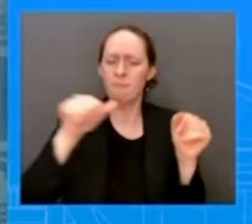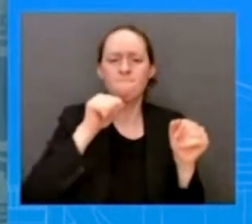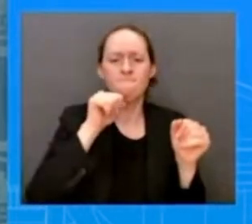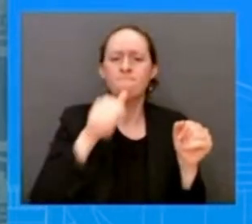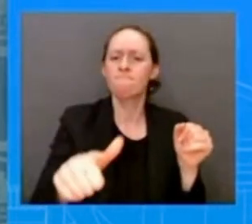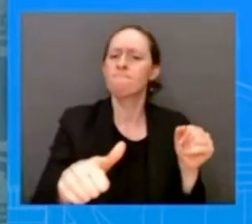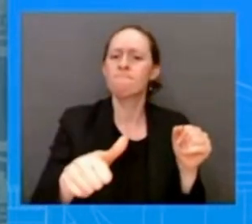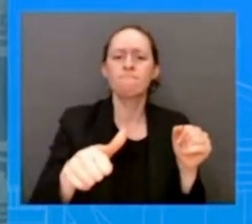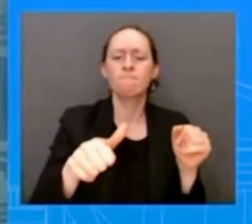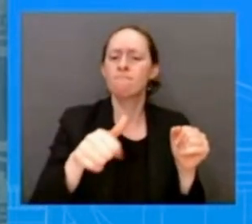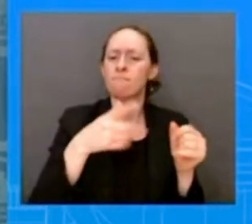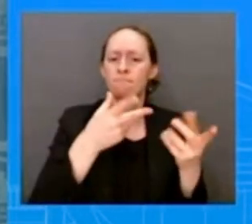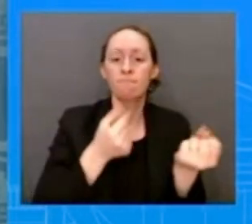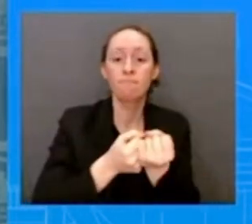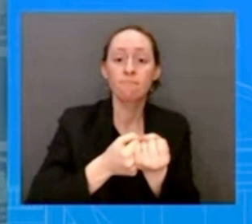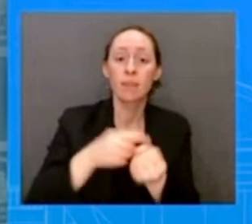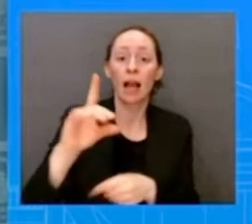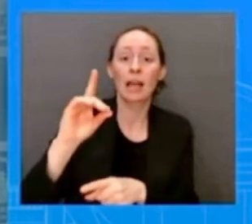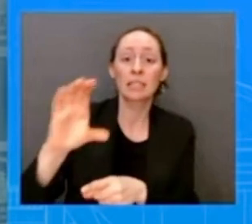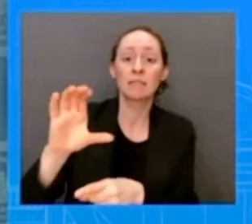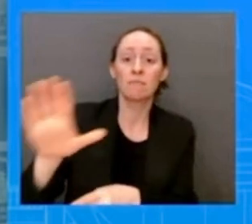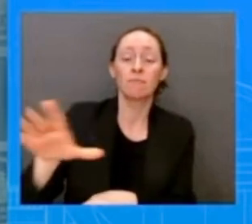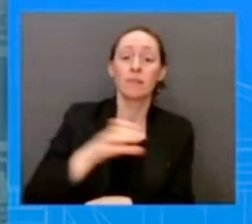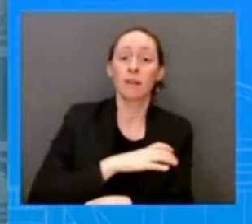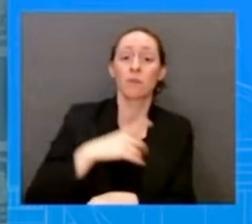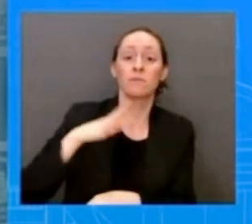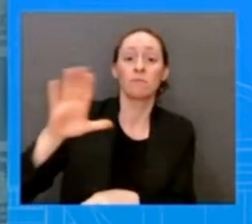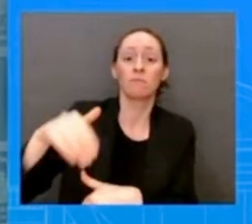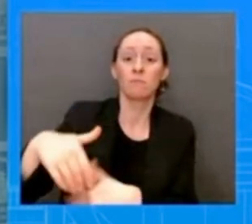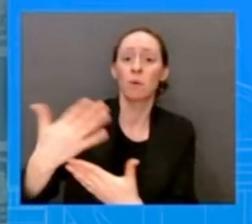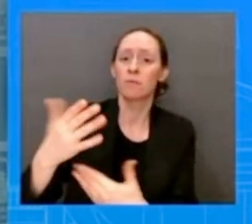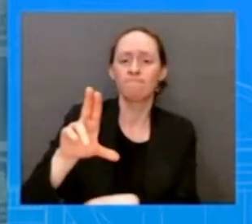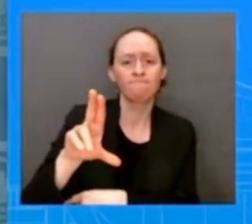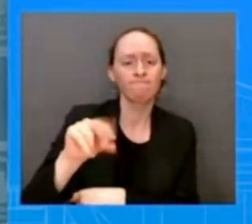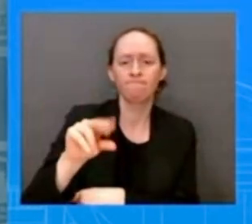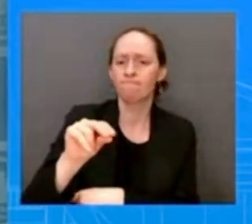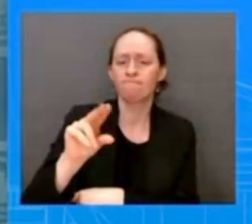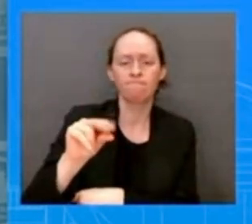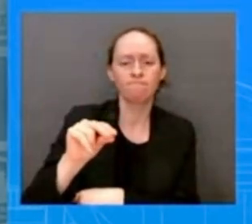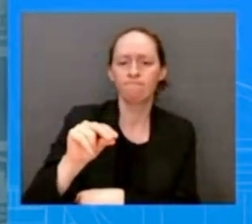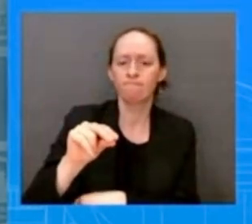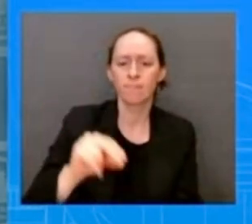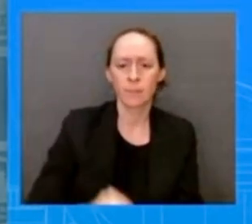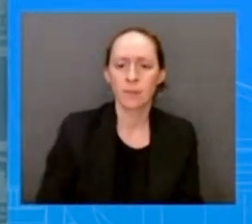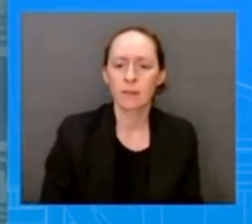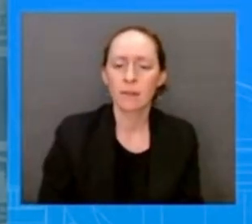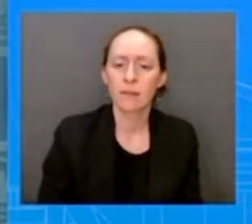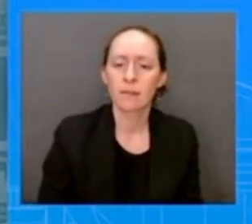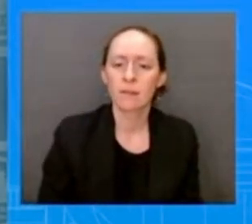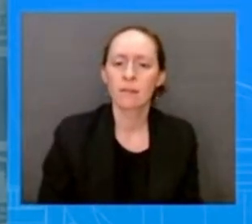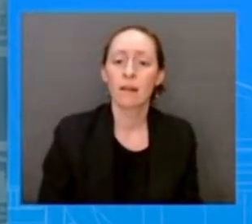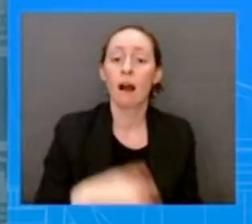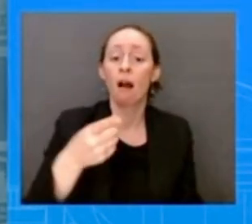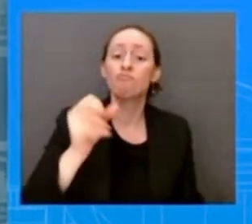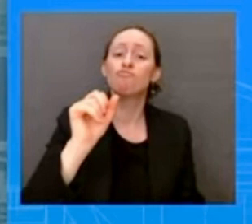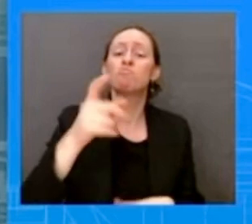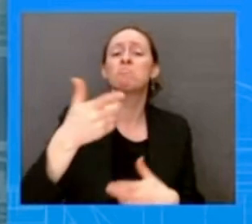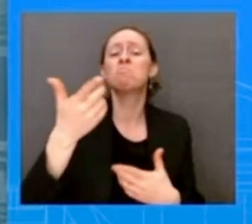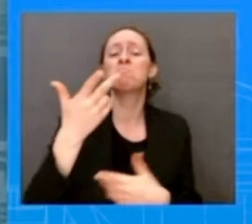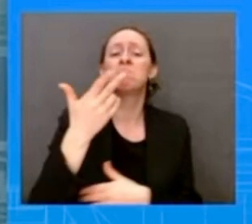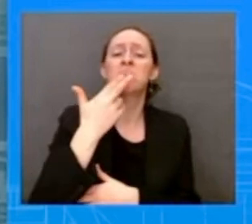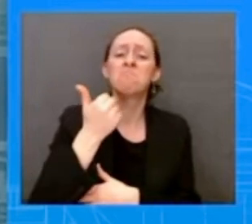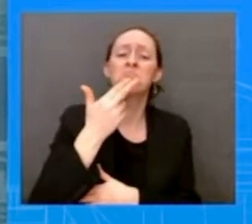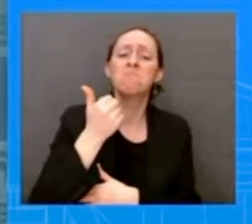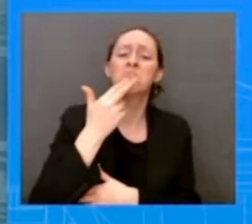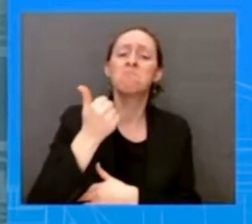And those changes, like lowering penalties for carjackings, he thought was unacceptable. And so